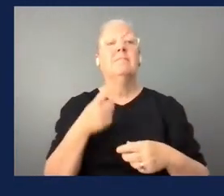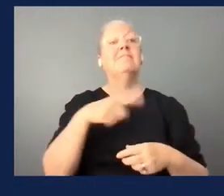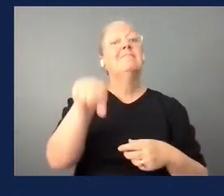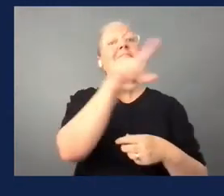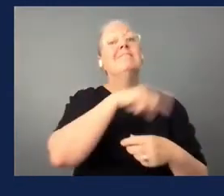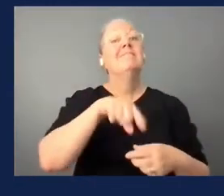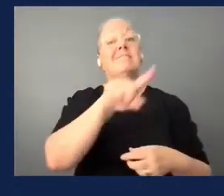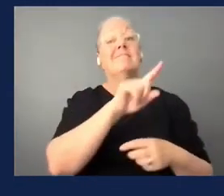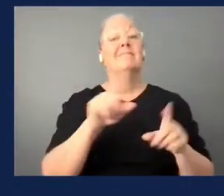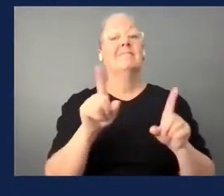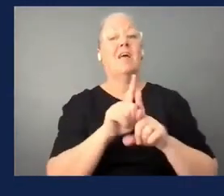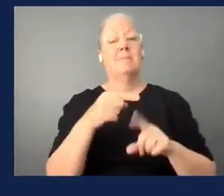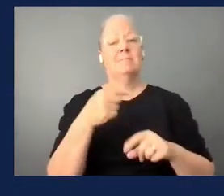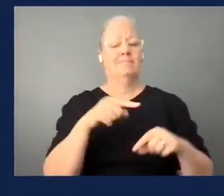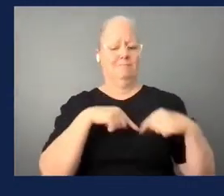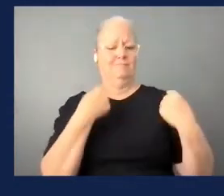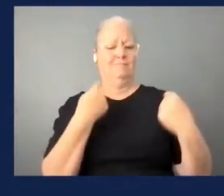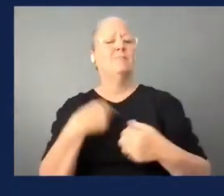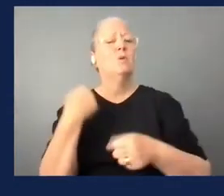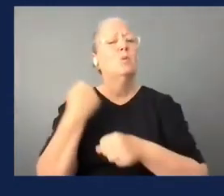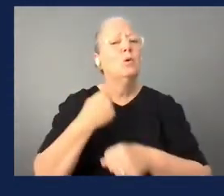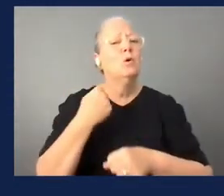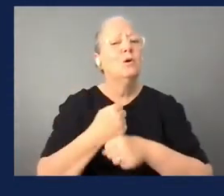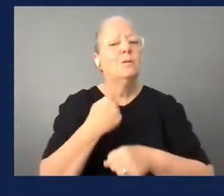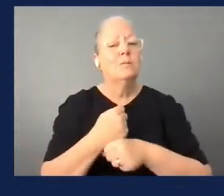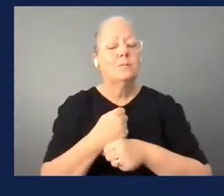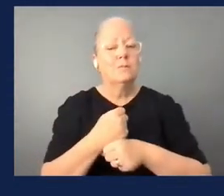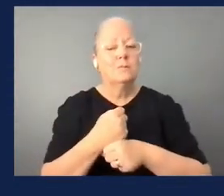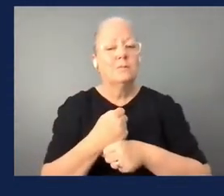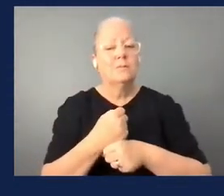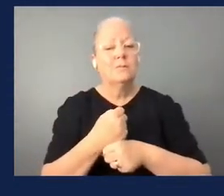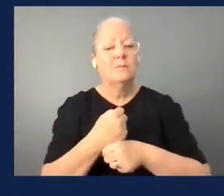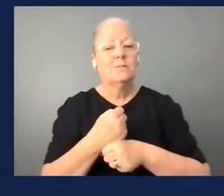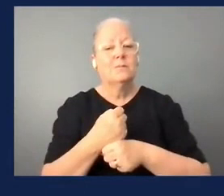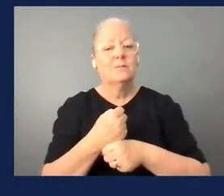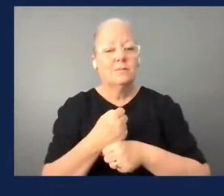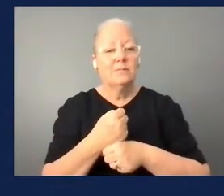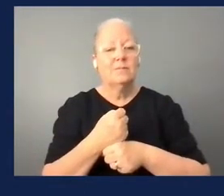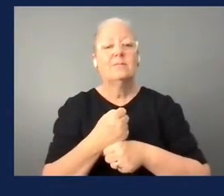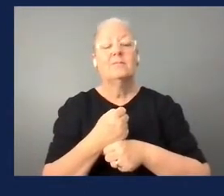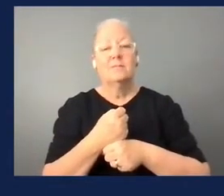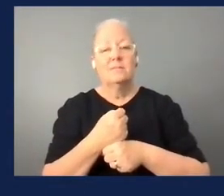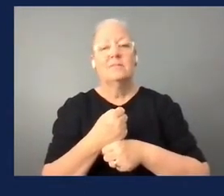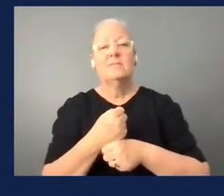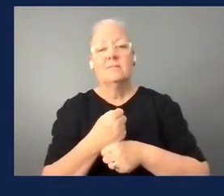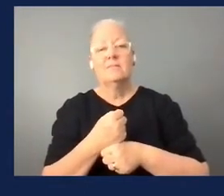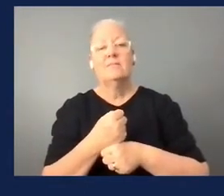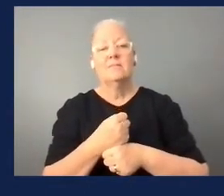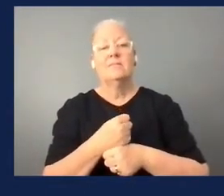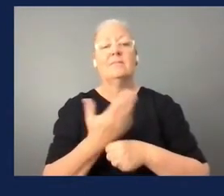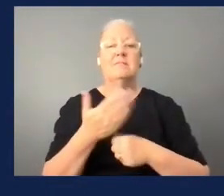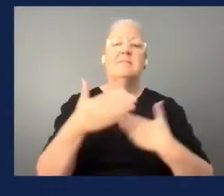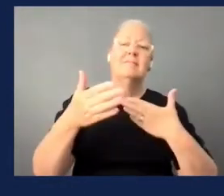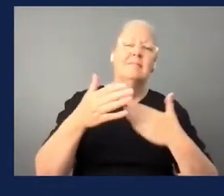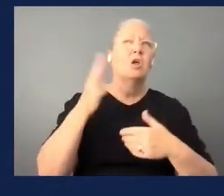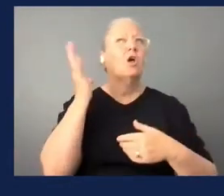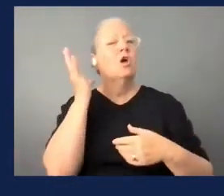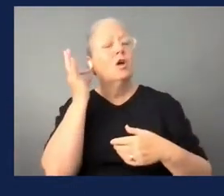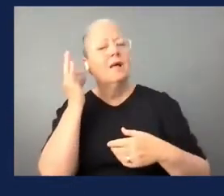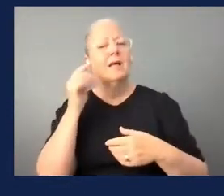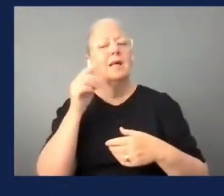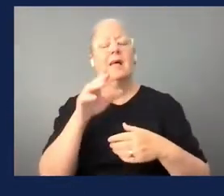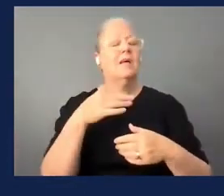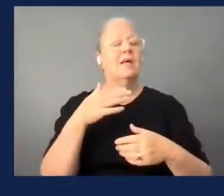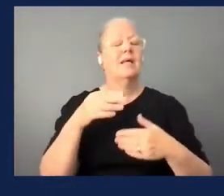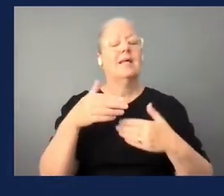Reims, and Lyon. Well, Valenciennes is close to the Netherlands. However, it's not quite a big city where